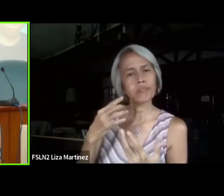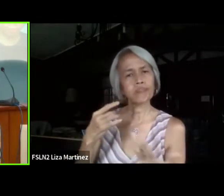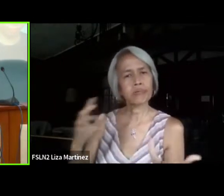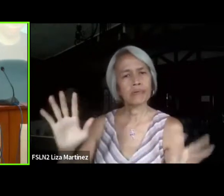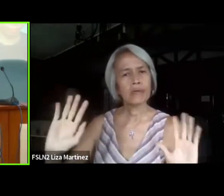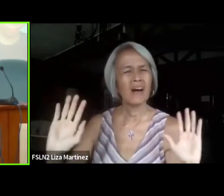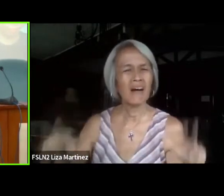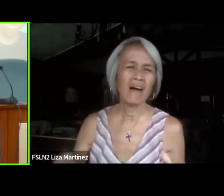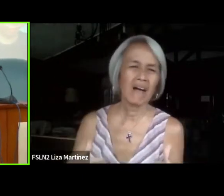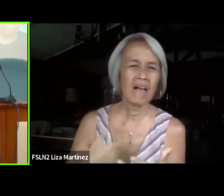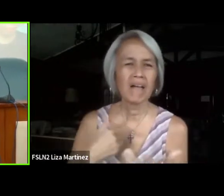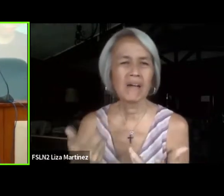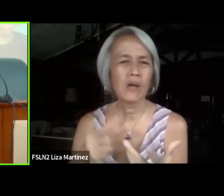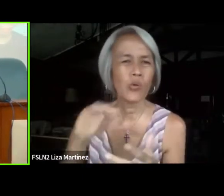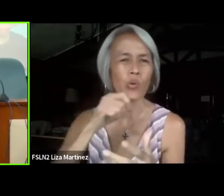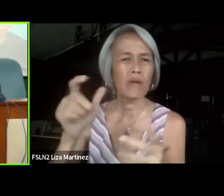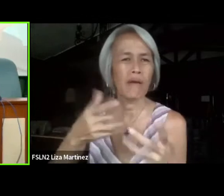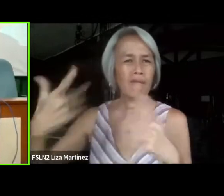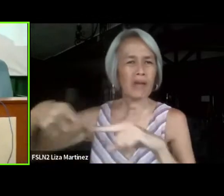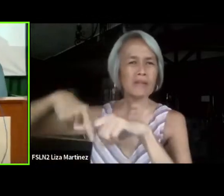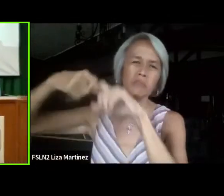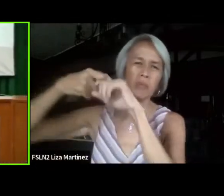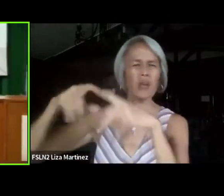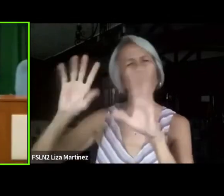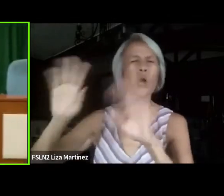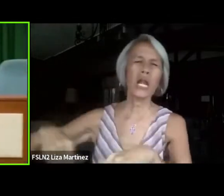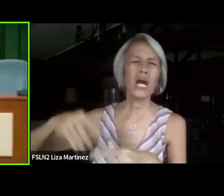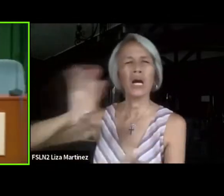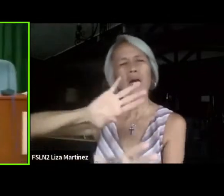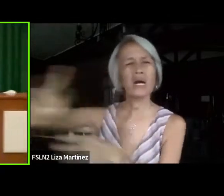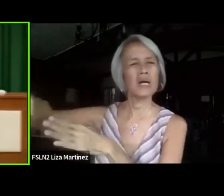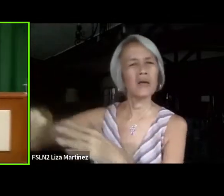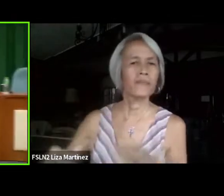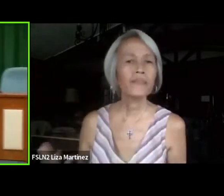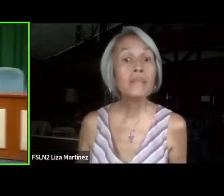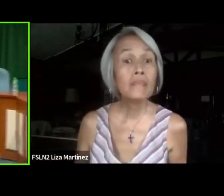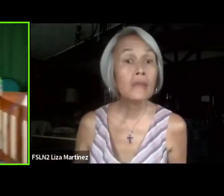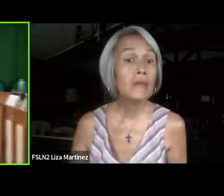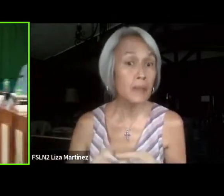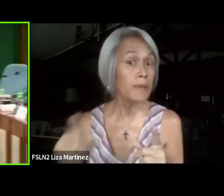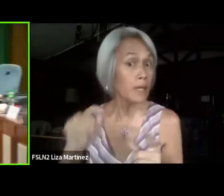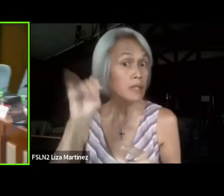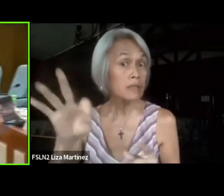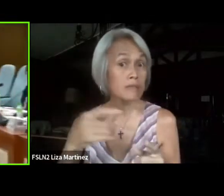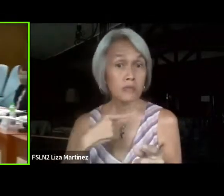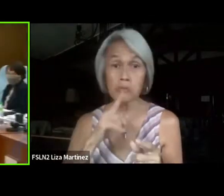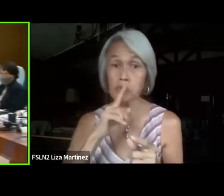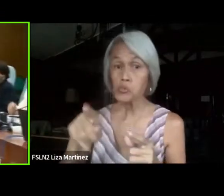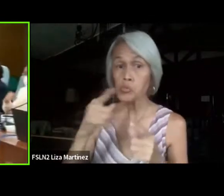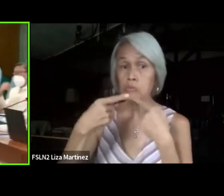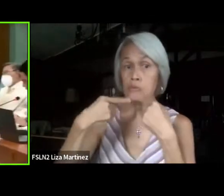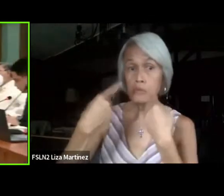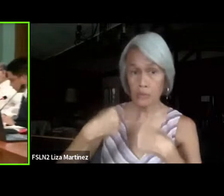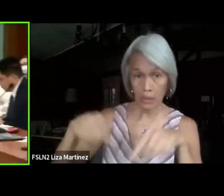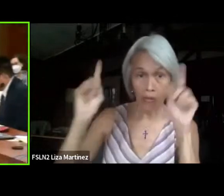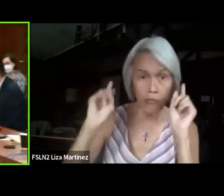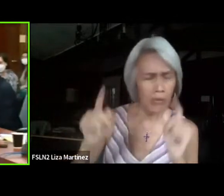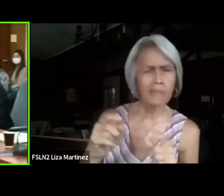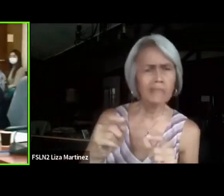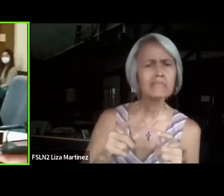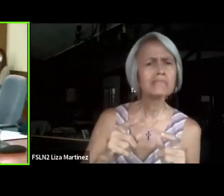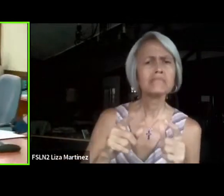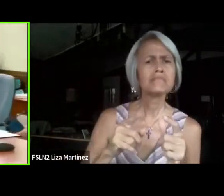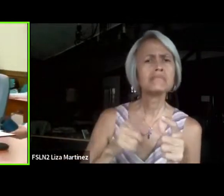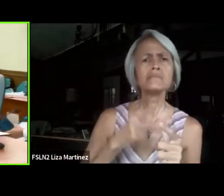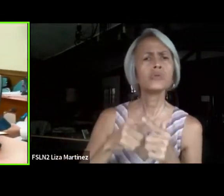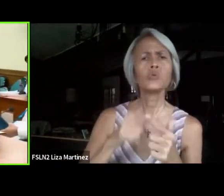consideration, Mr. Chair. Thank you, Attorney Estrada. And of course, yung mga successful na, hindi dapat itigil. But again, ano, I think